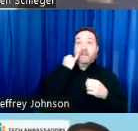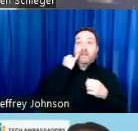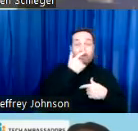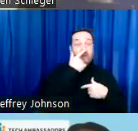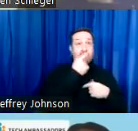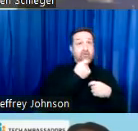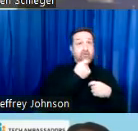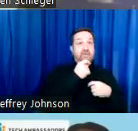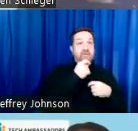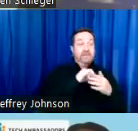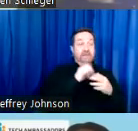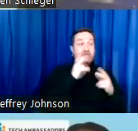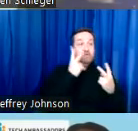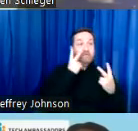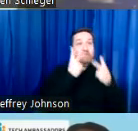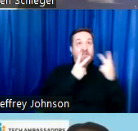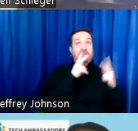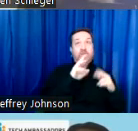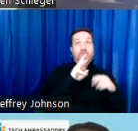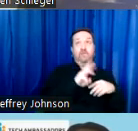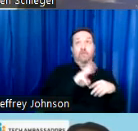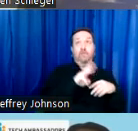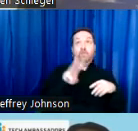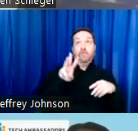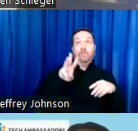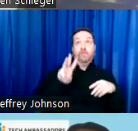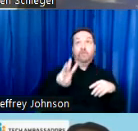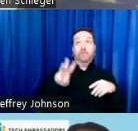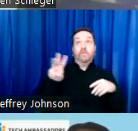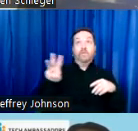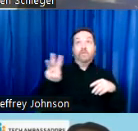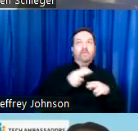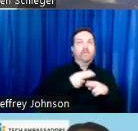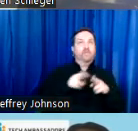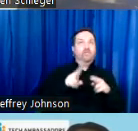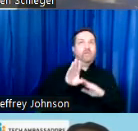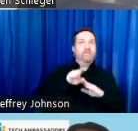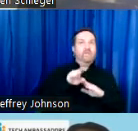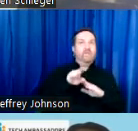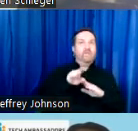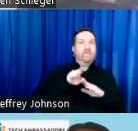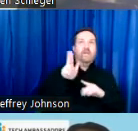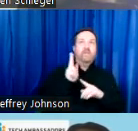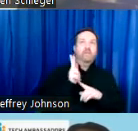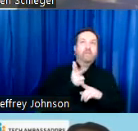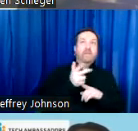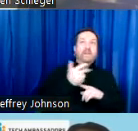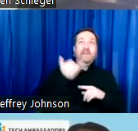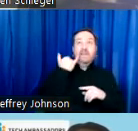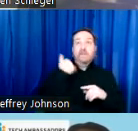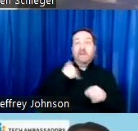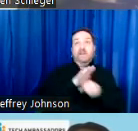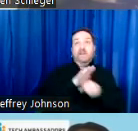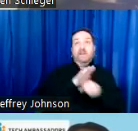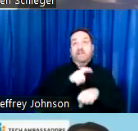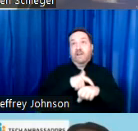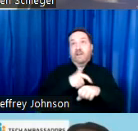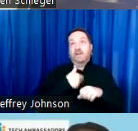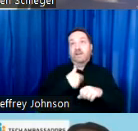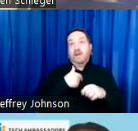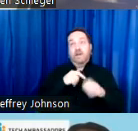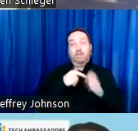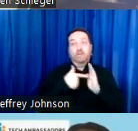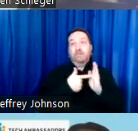to visit the website here, there's a really nice short video of about 3 minutes. If we had more time, we might actually just show that for